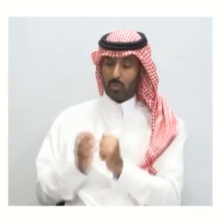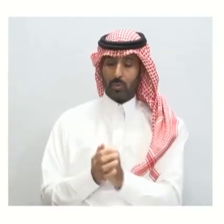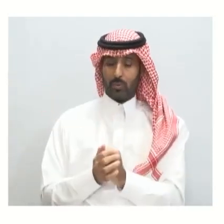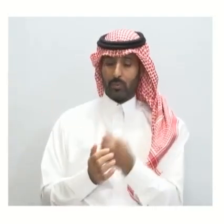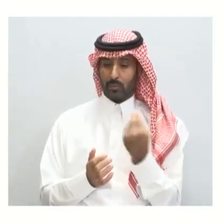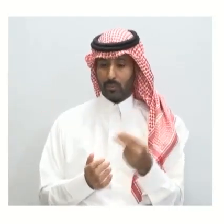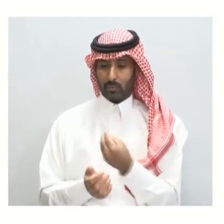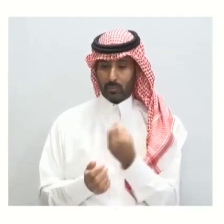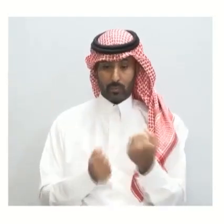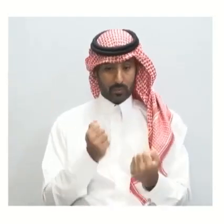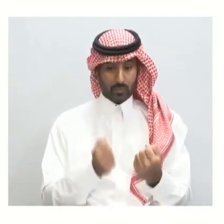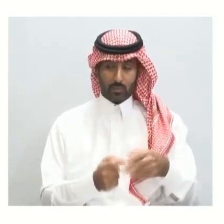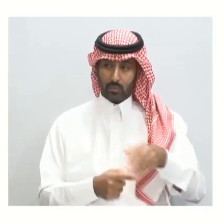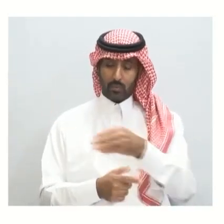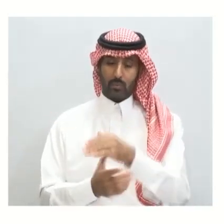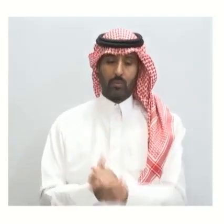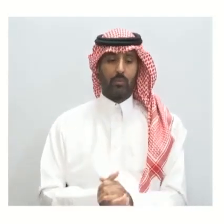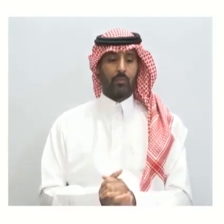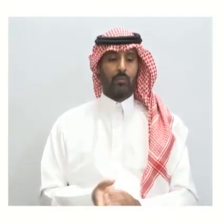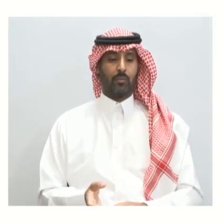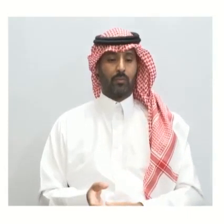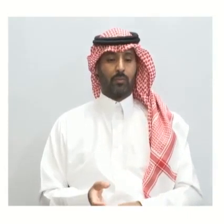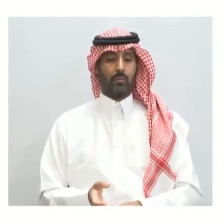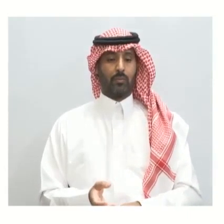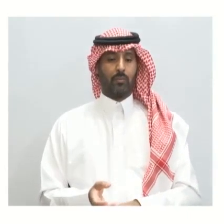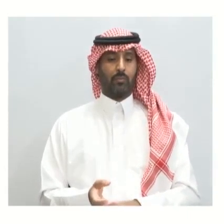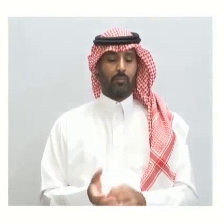used to drive by Faisaliyah Tower.